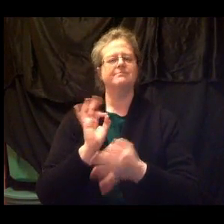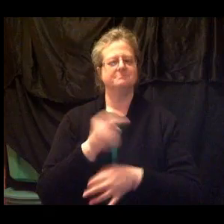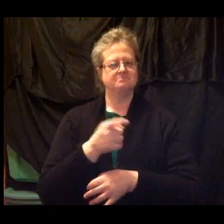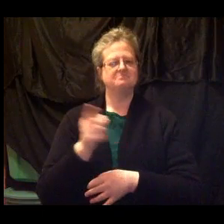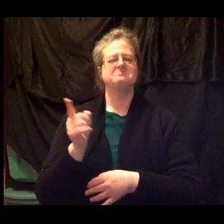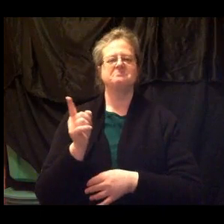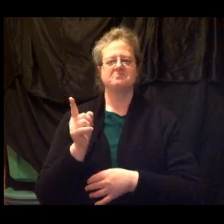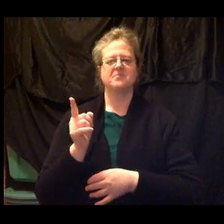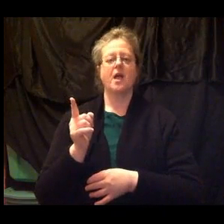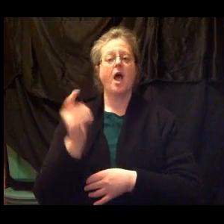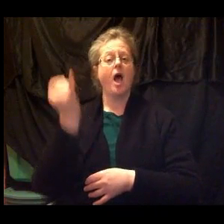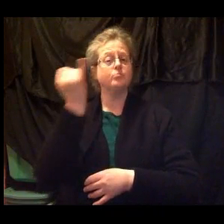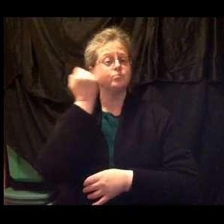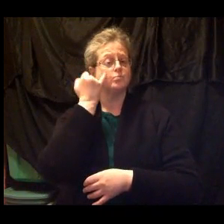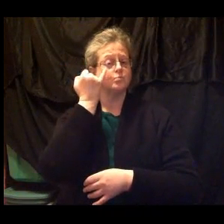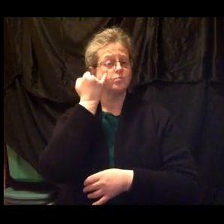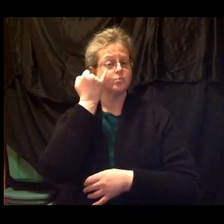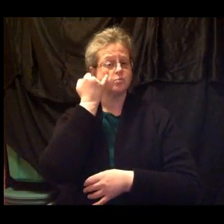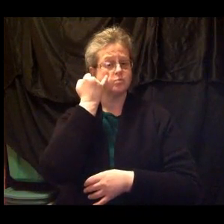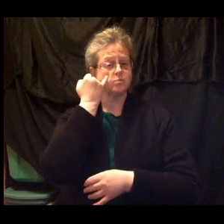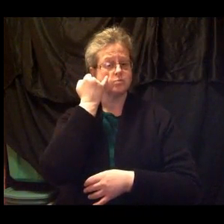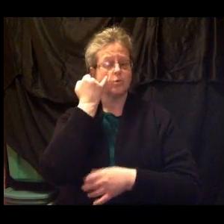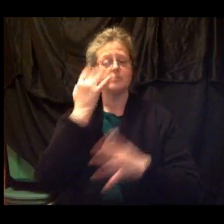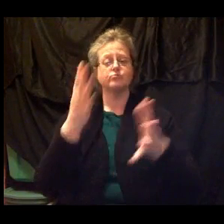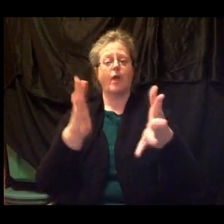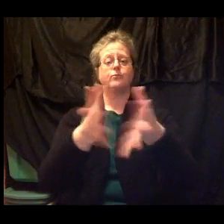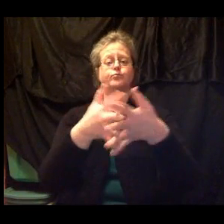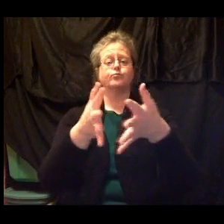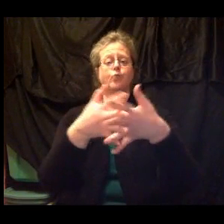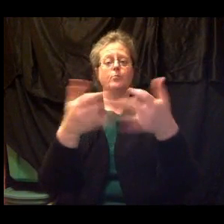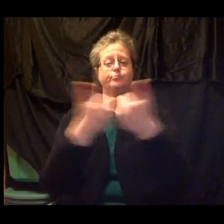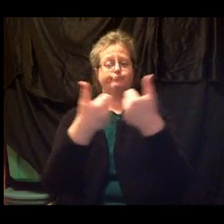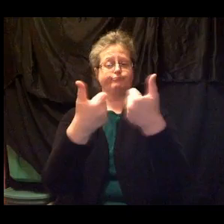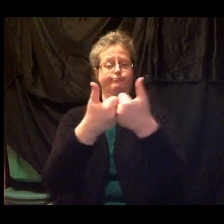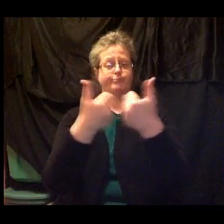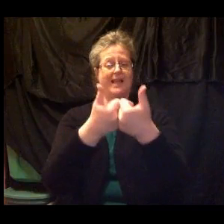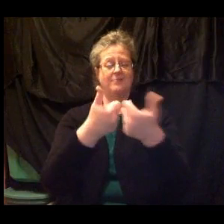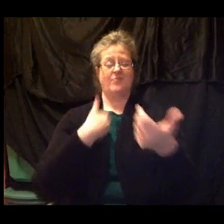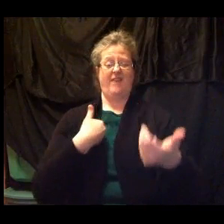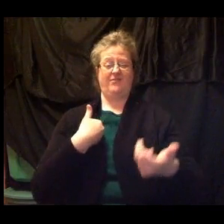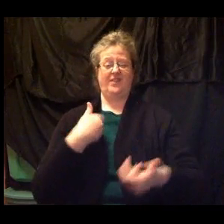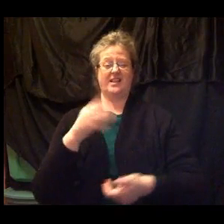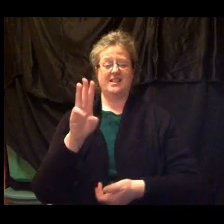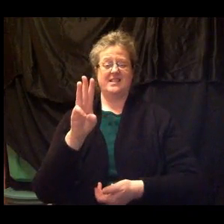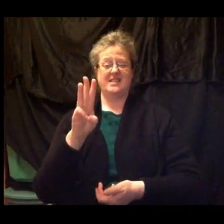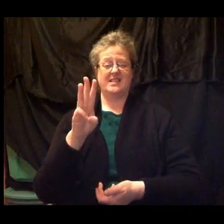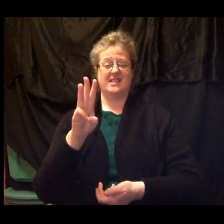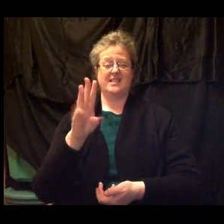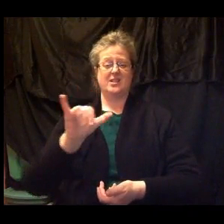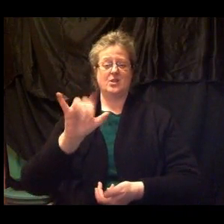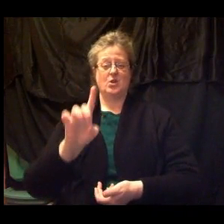Suppose we're in a football game and we have a 6-yard loss. How do you record that kind of a